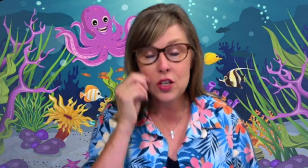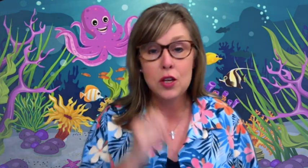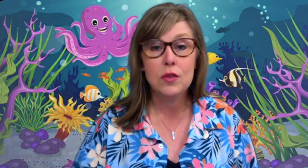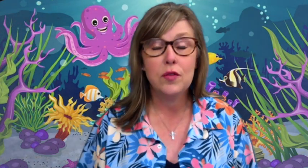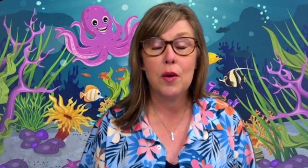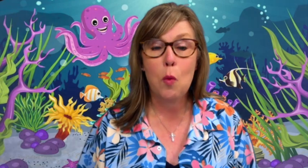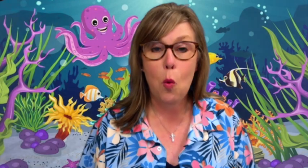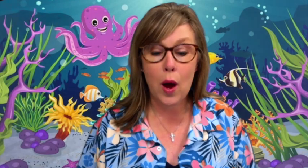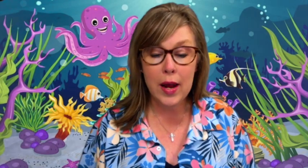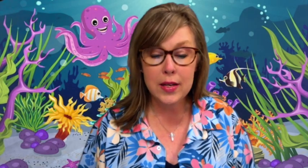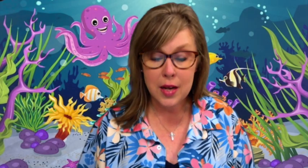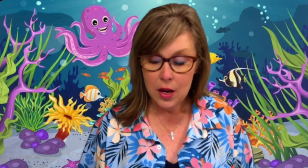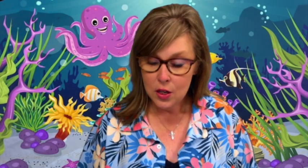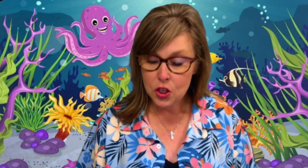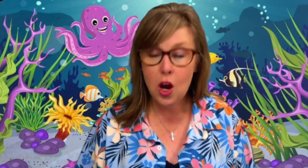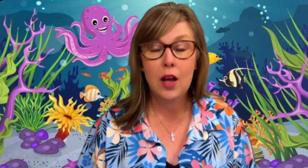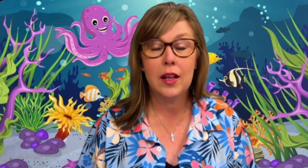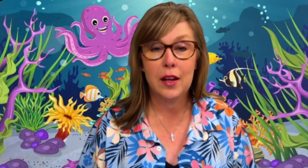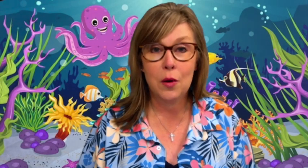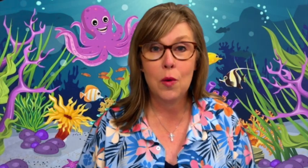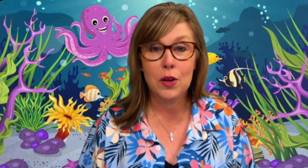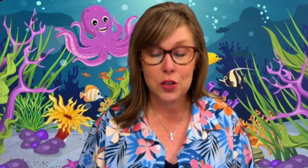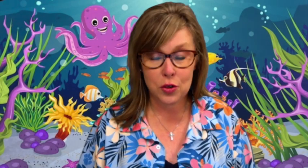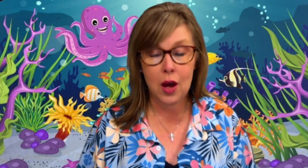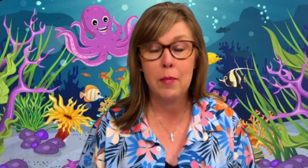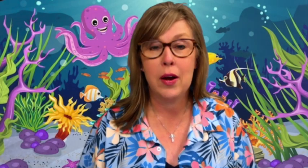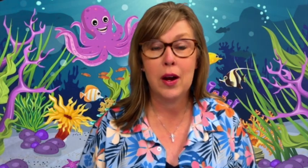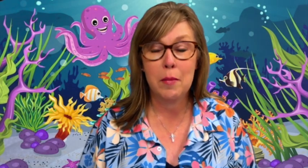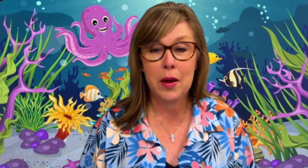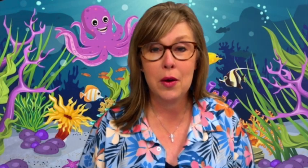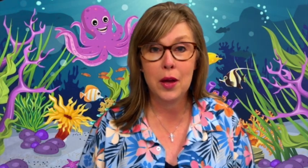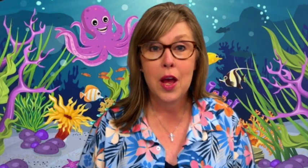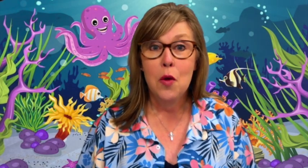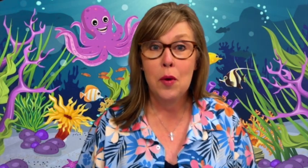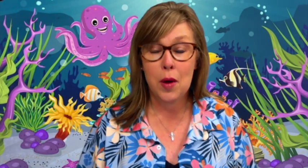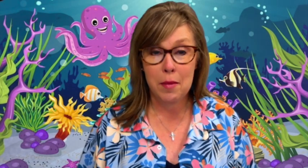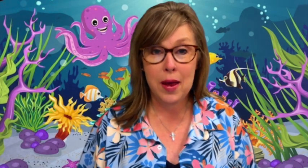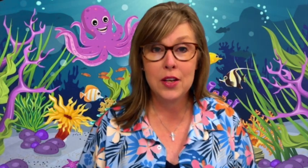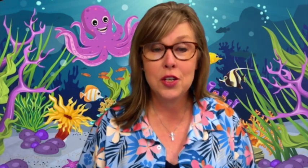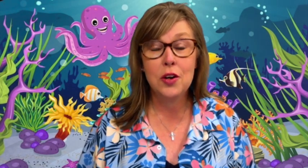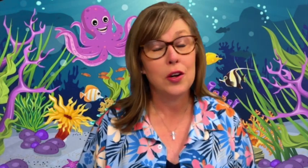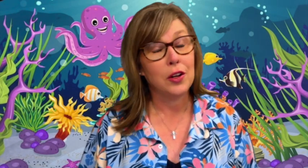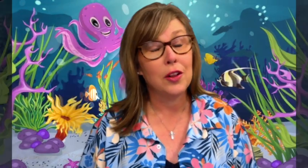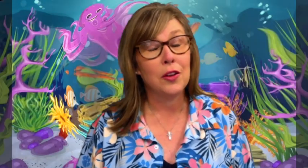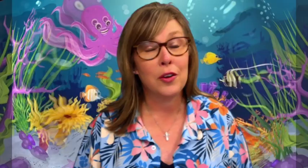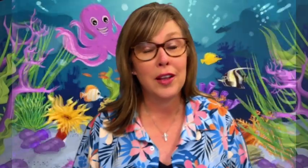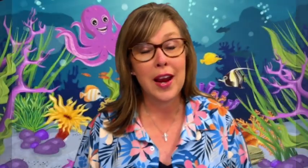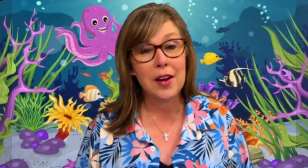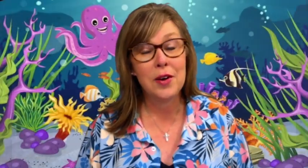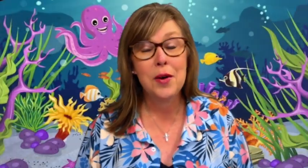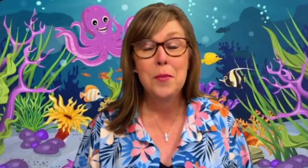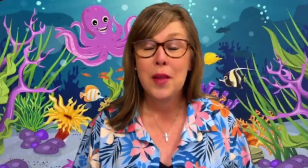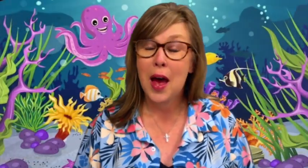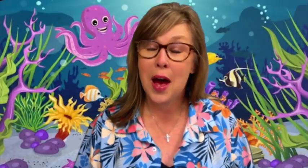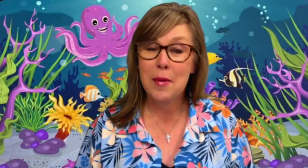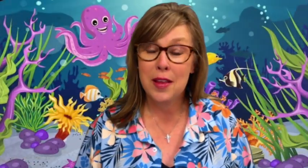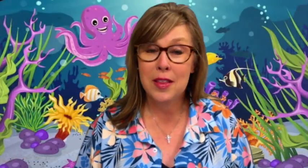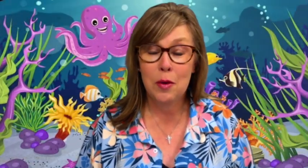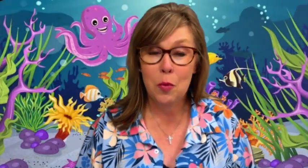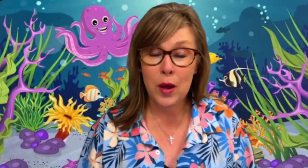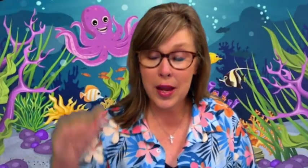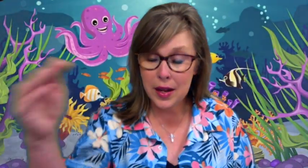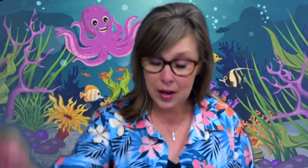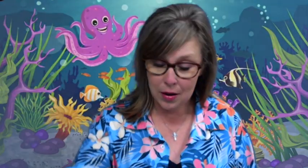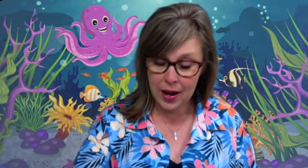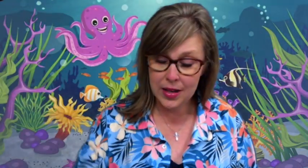you may choose from white chocolate or strawberry milk. We want to make sure you learn later in